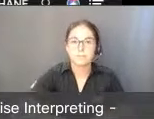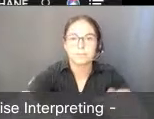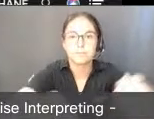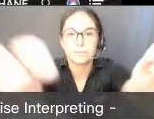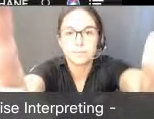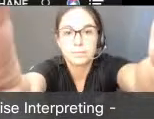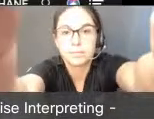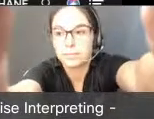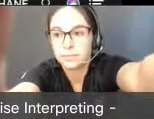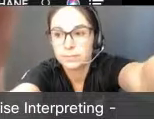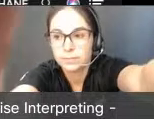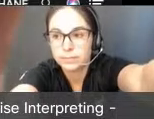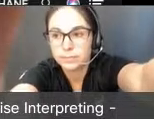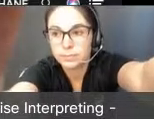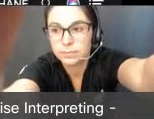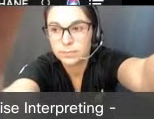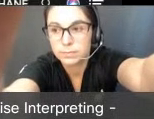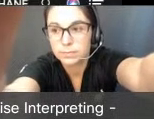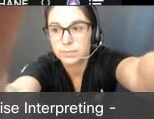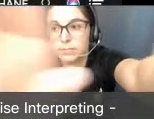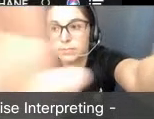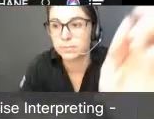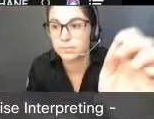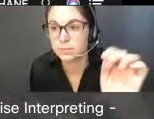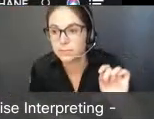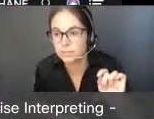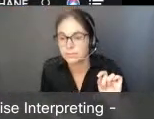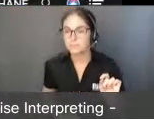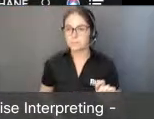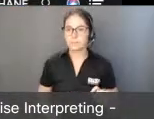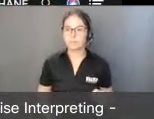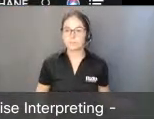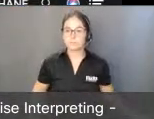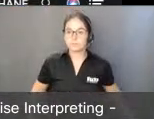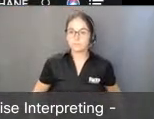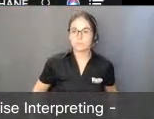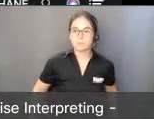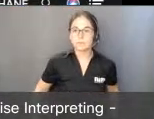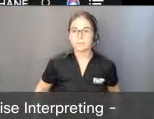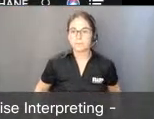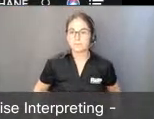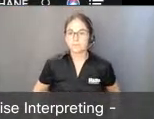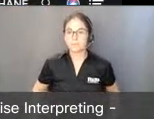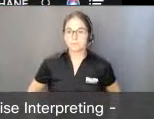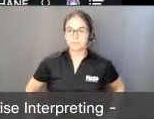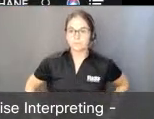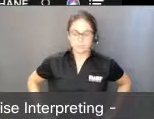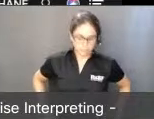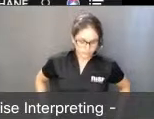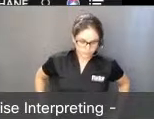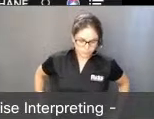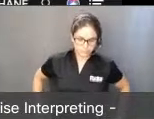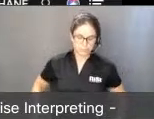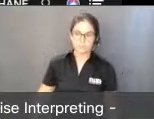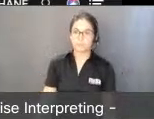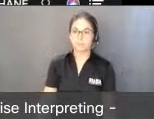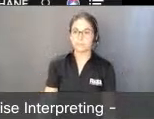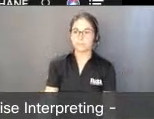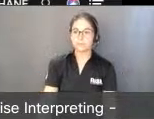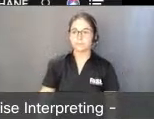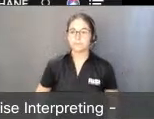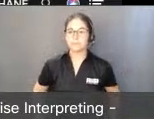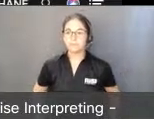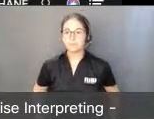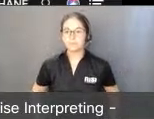Thank you, Shane, for that, because we had a parent from Terrace Hills Model that had mentioned that. She really appreciated